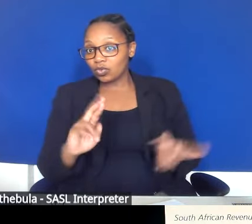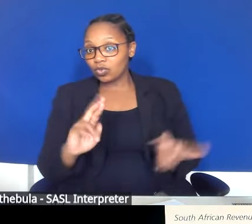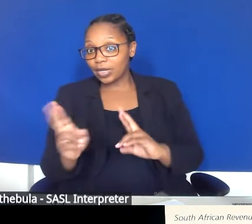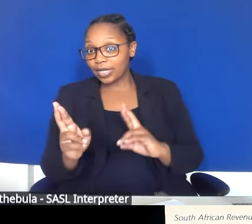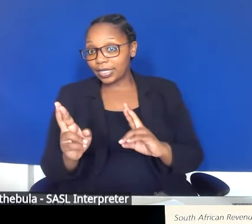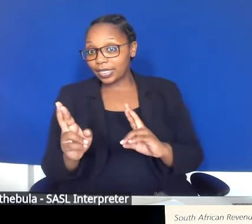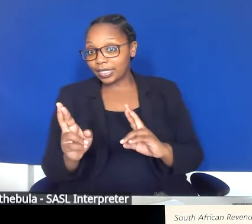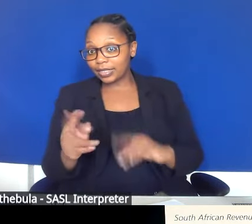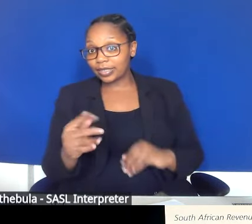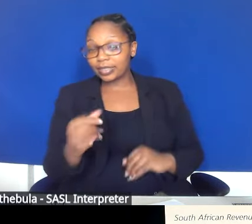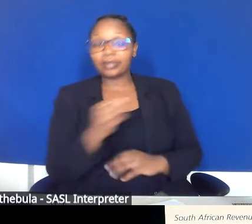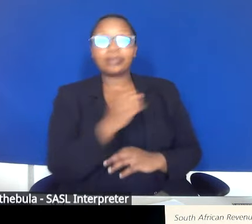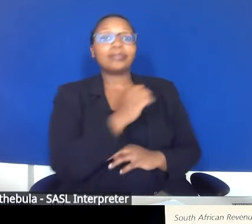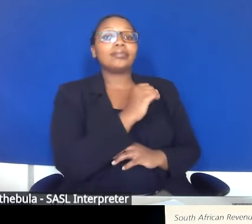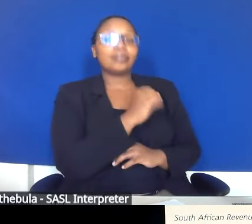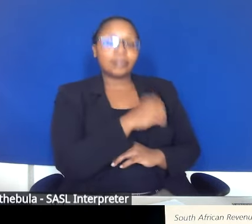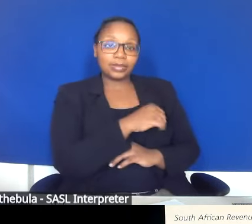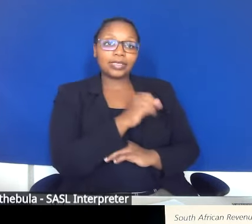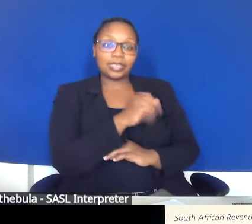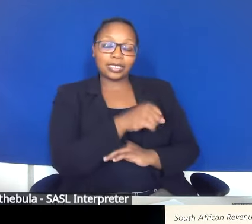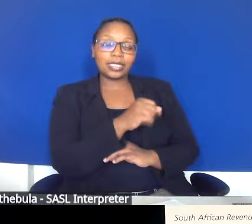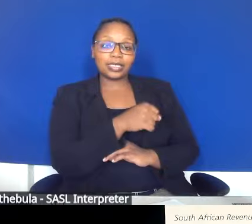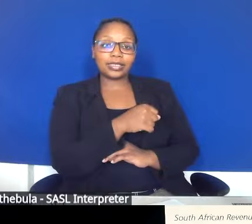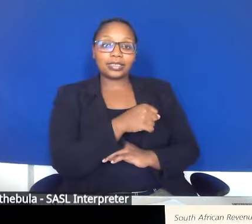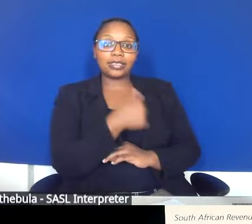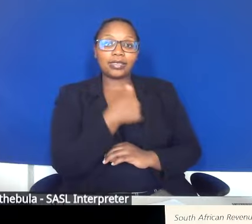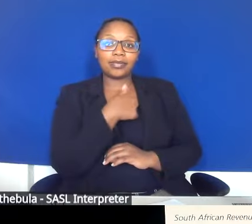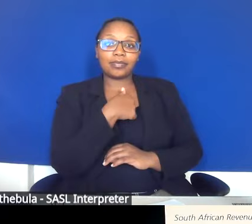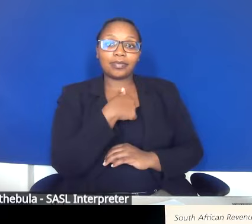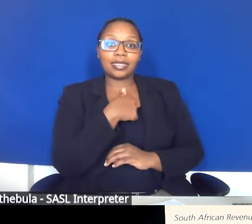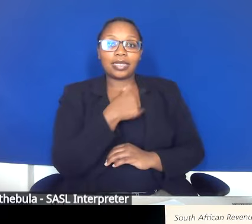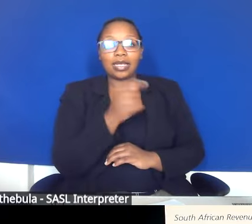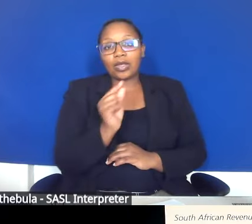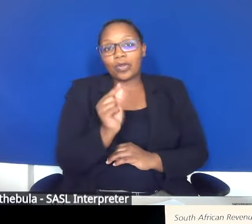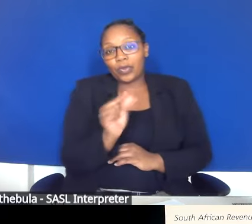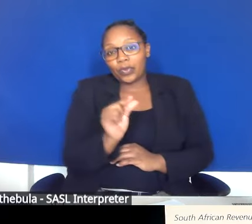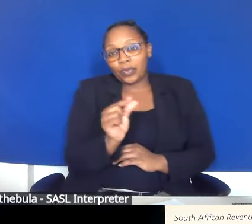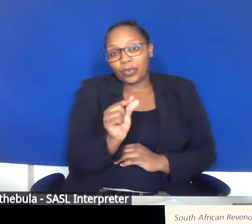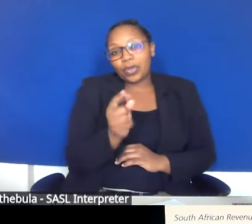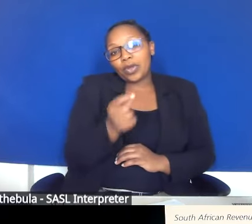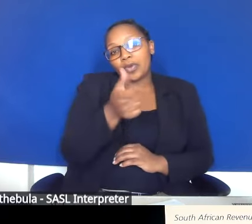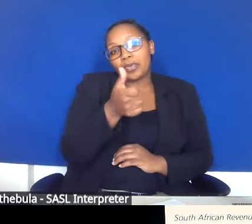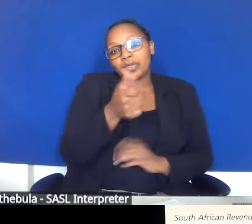Yes, I am more or less ready.